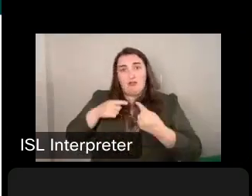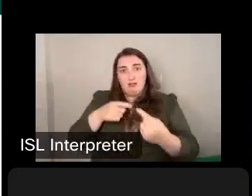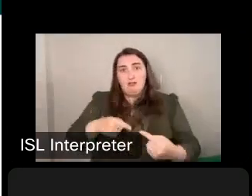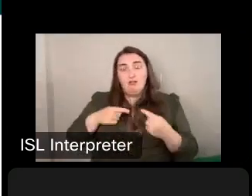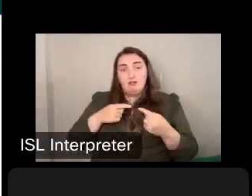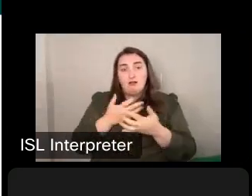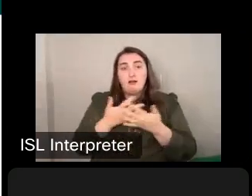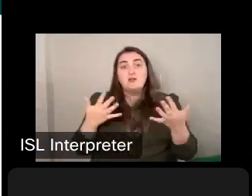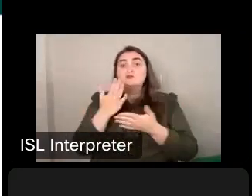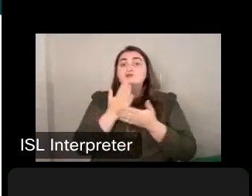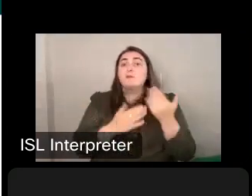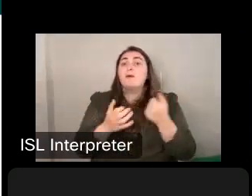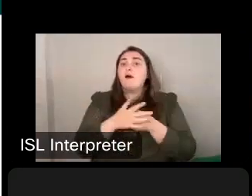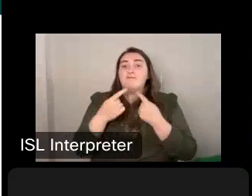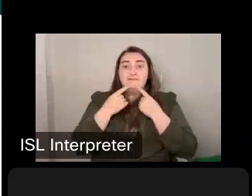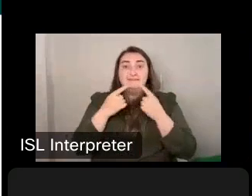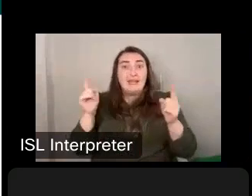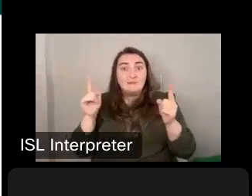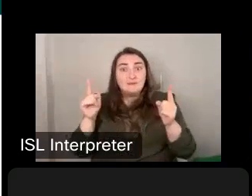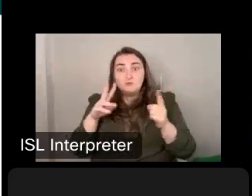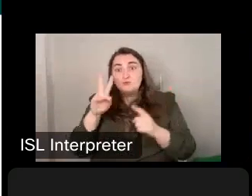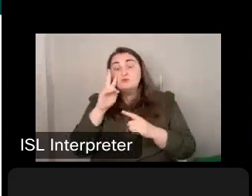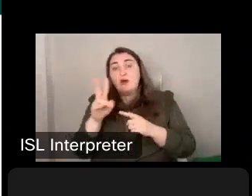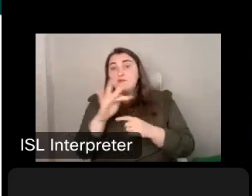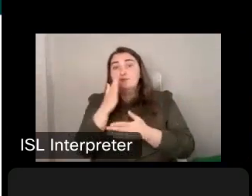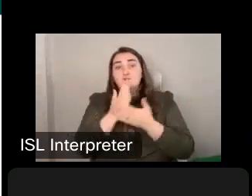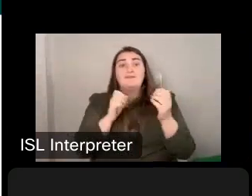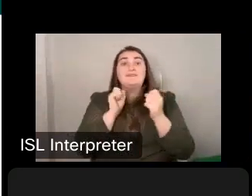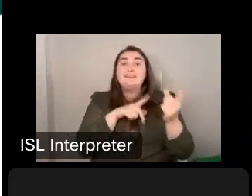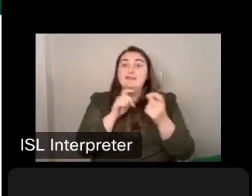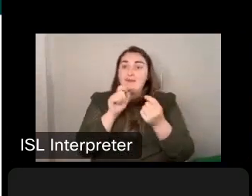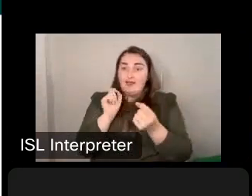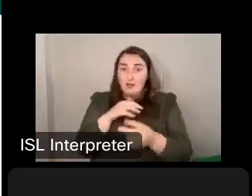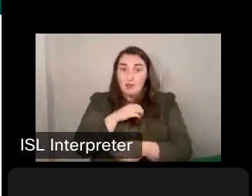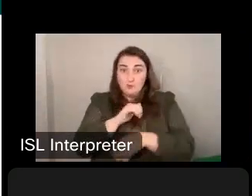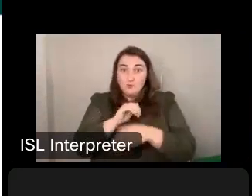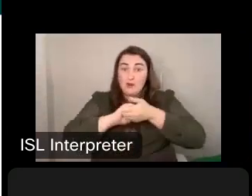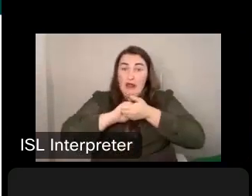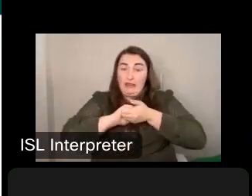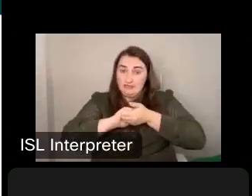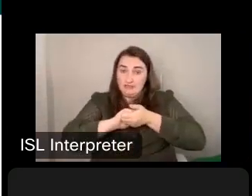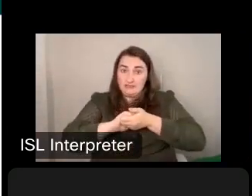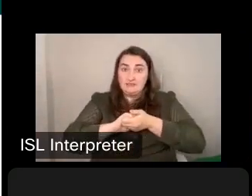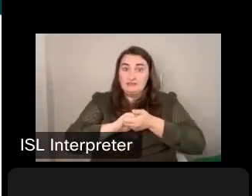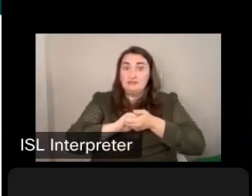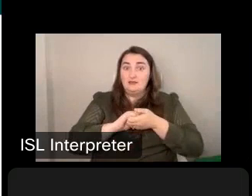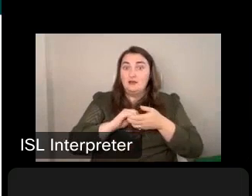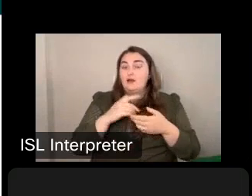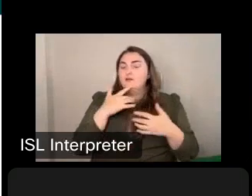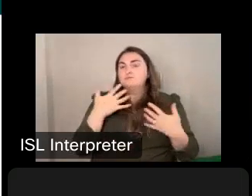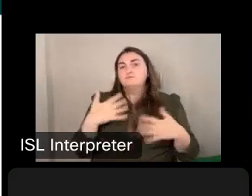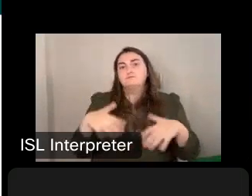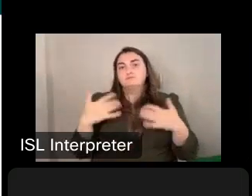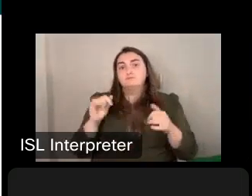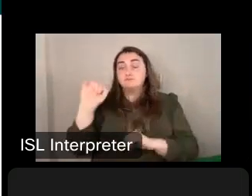of the statements that you saw from some of the email correspondence to colleagues I've quoted here,